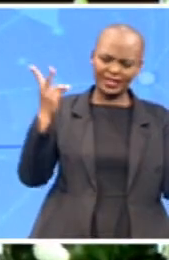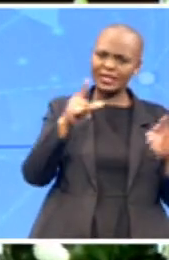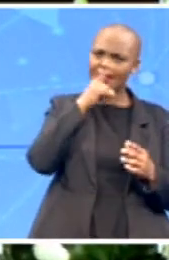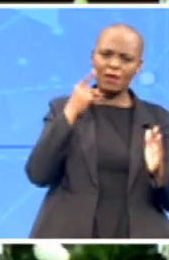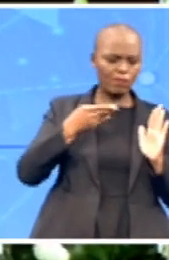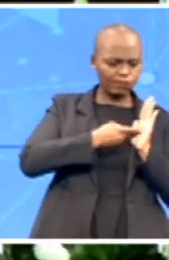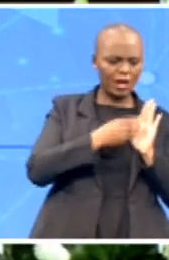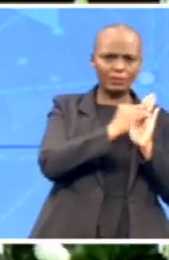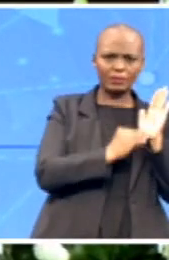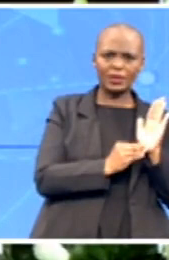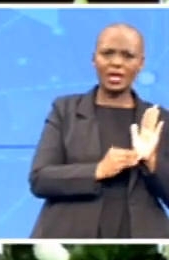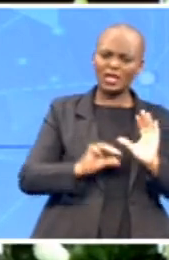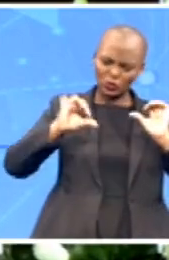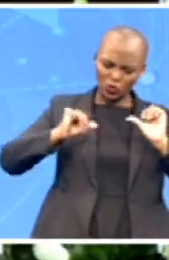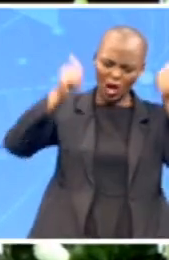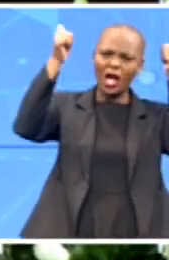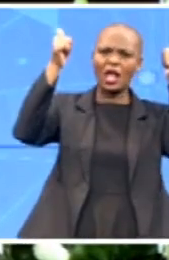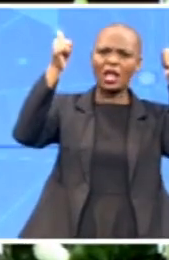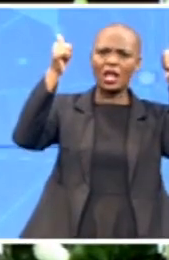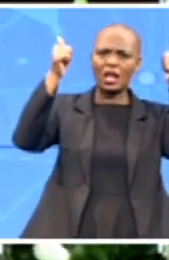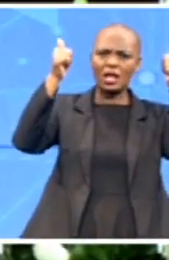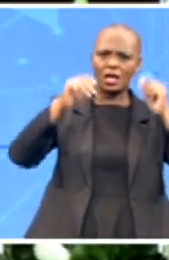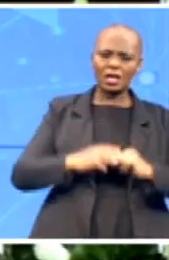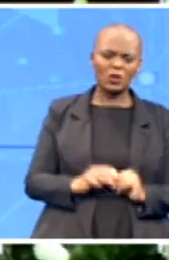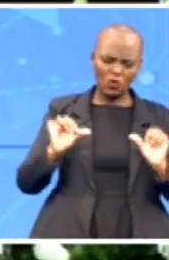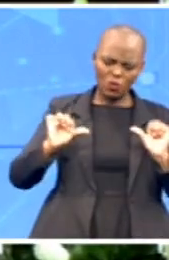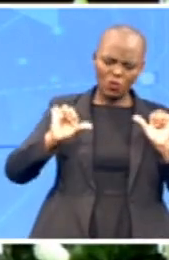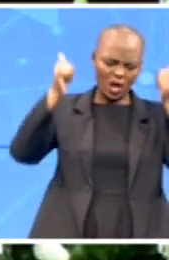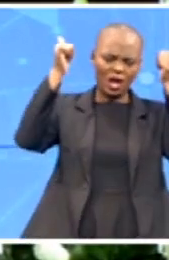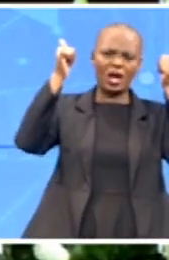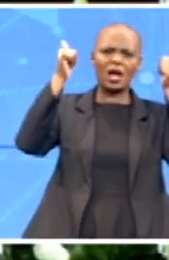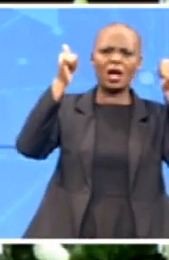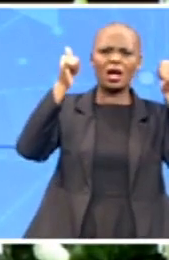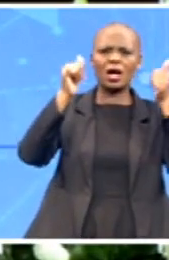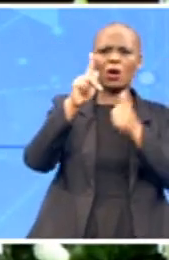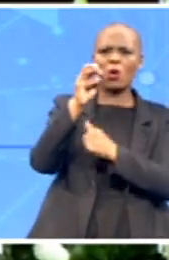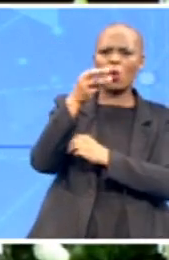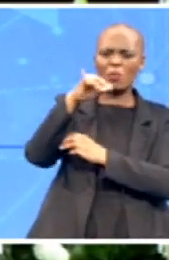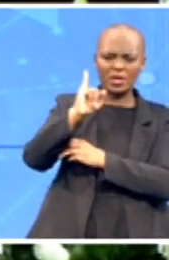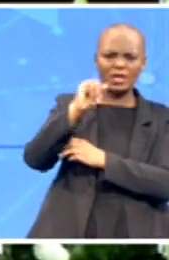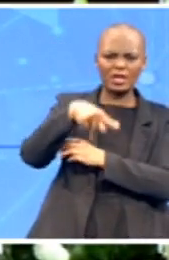It is well, Pompey! It is well with our soul! It is well!